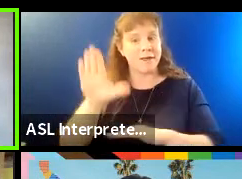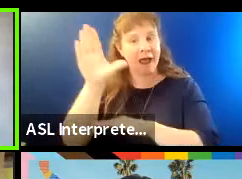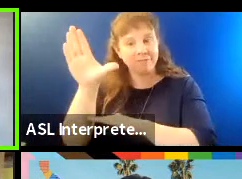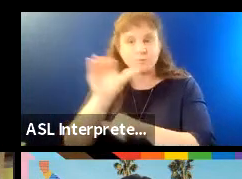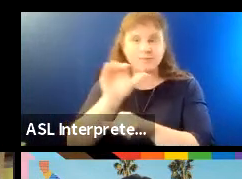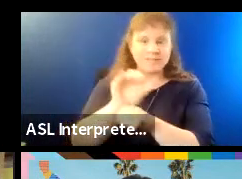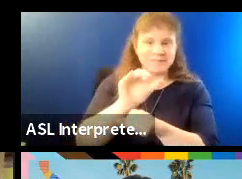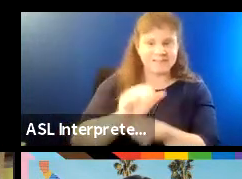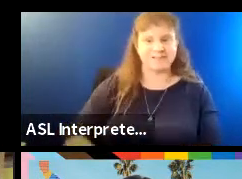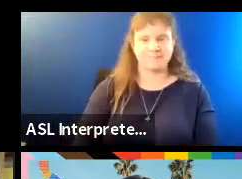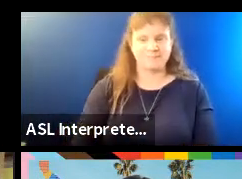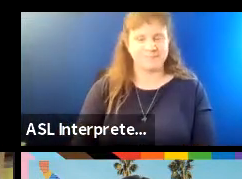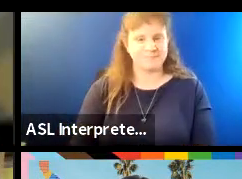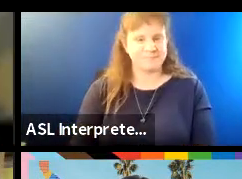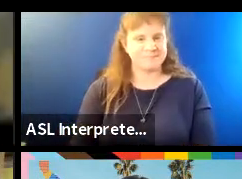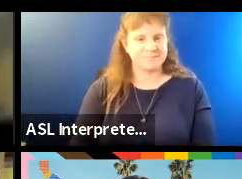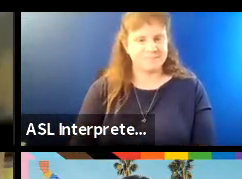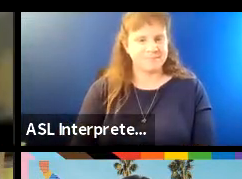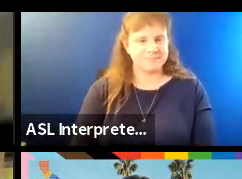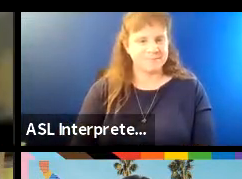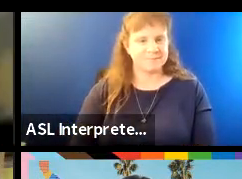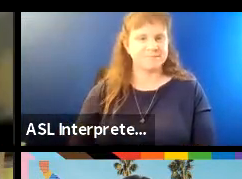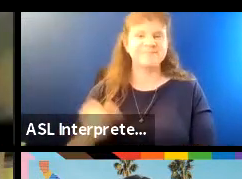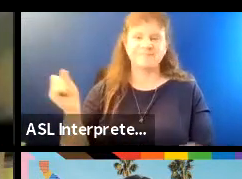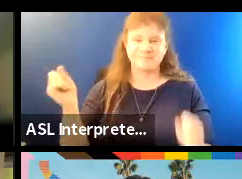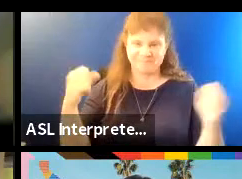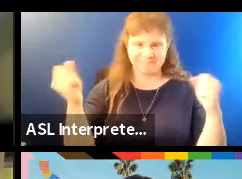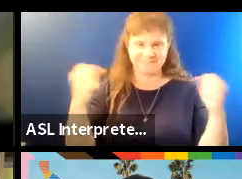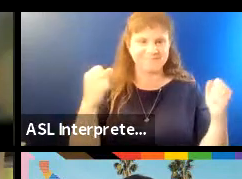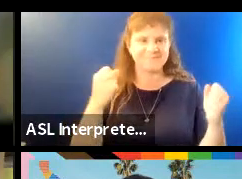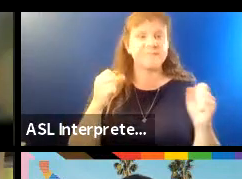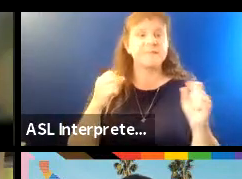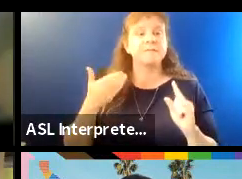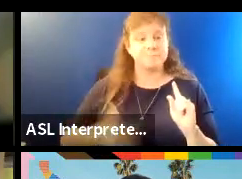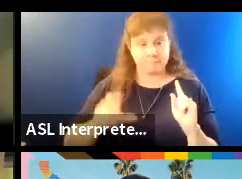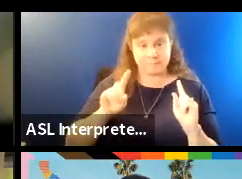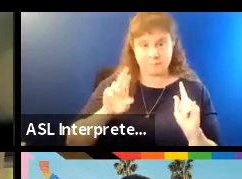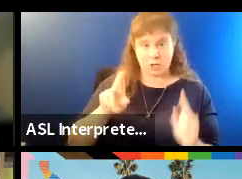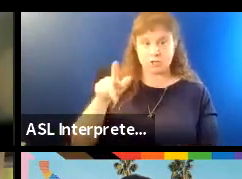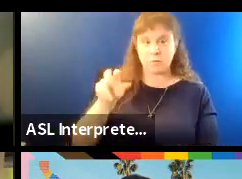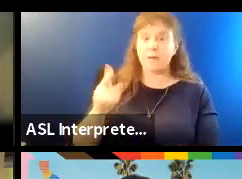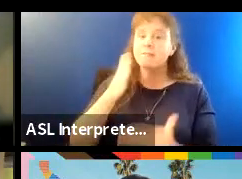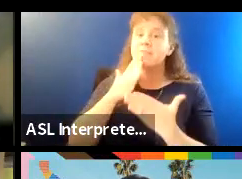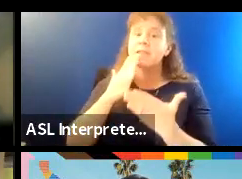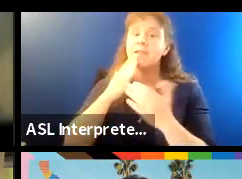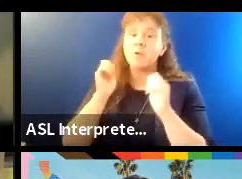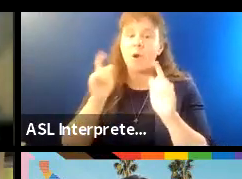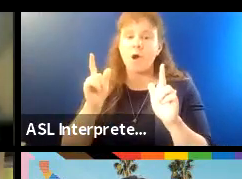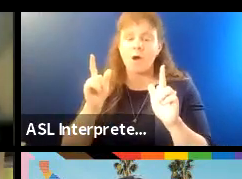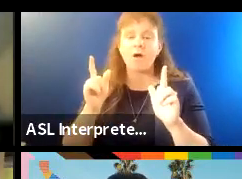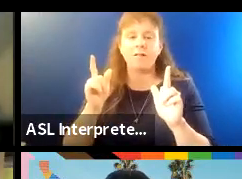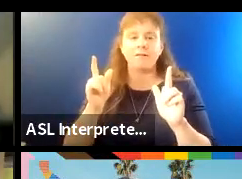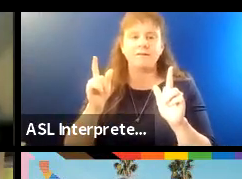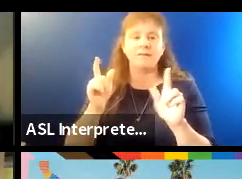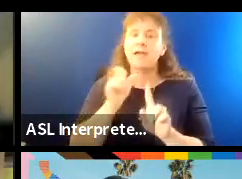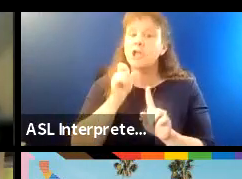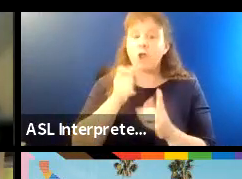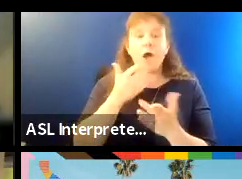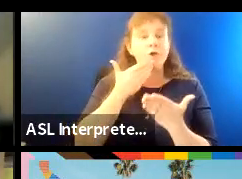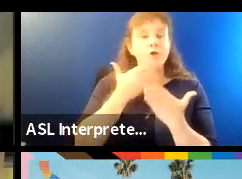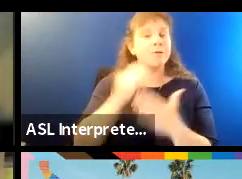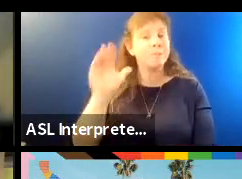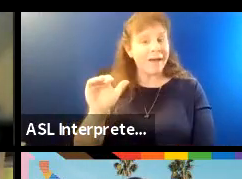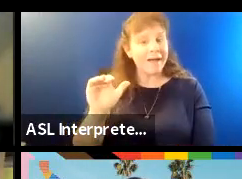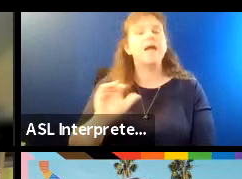evening. Yes, thank you all so much. We're humbled, and it's not goodbye, but until